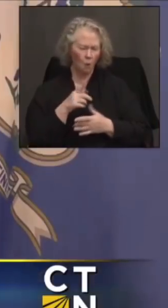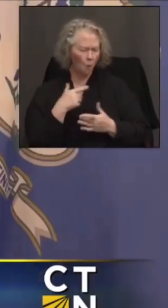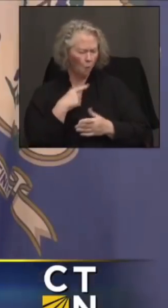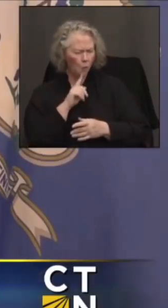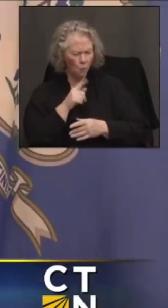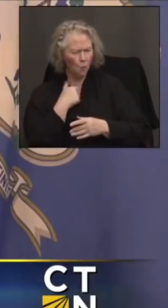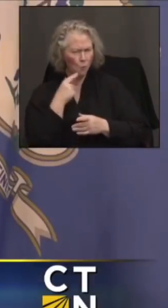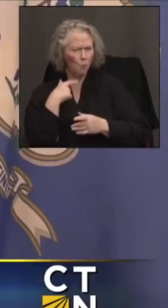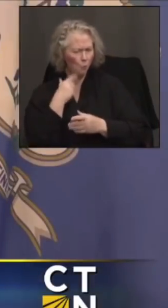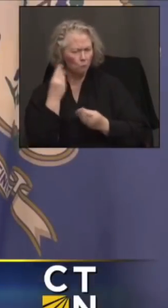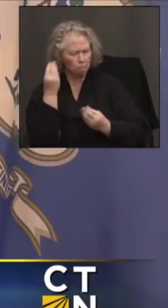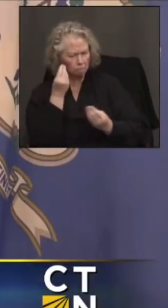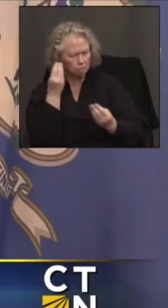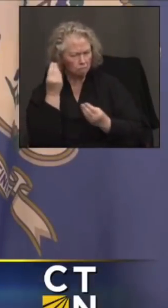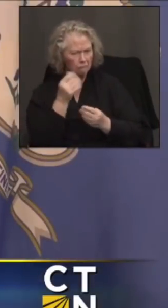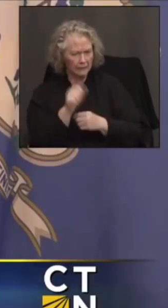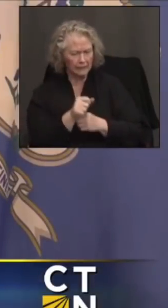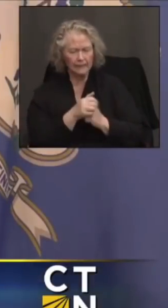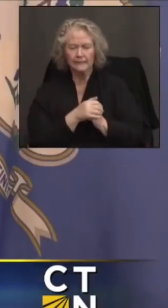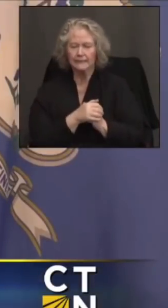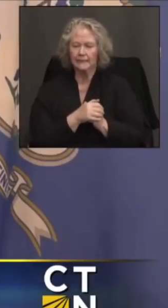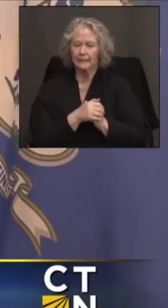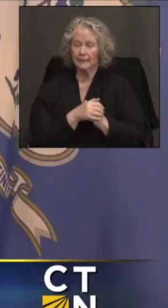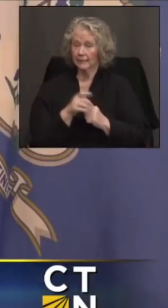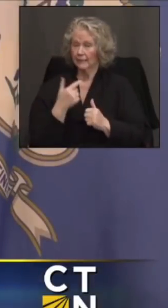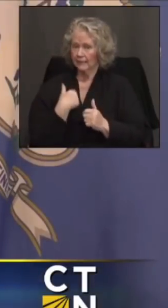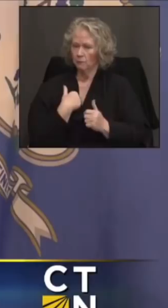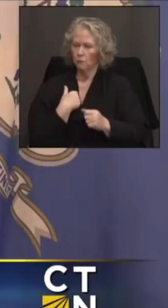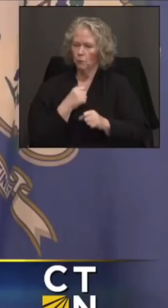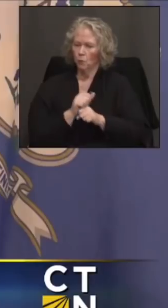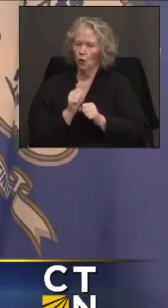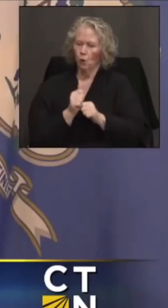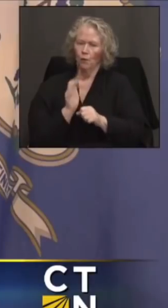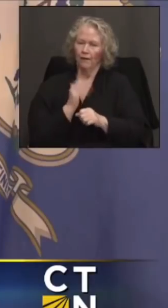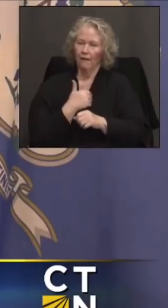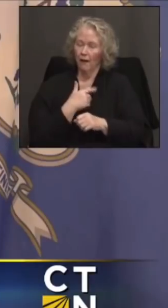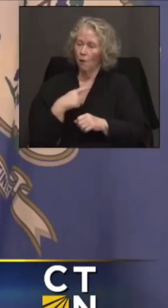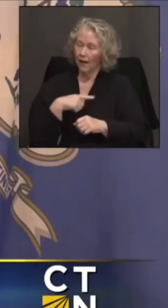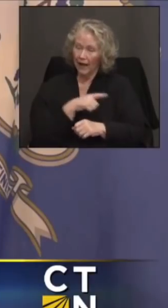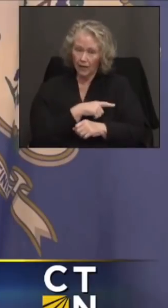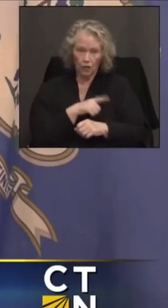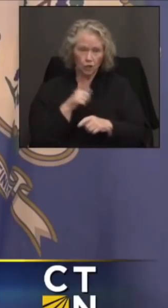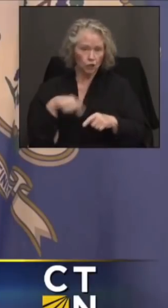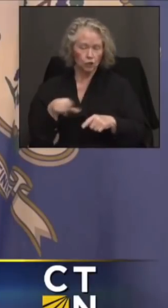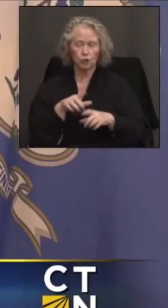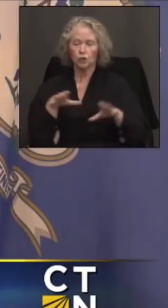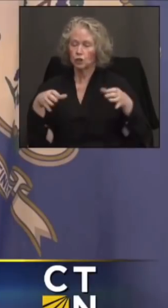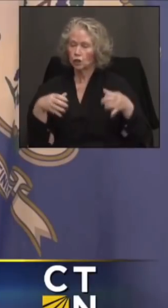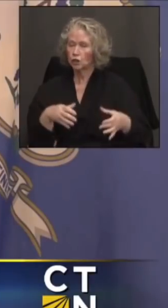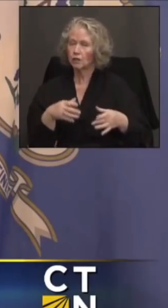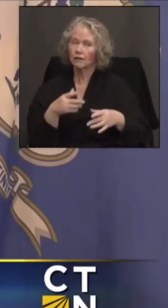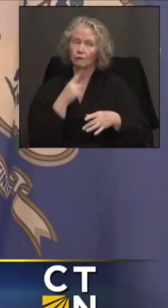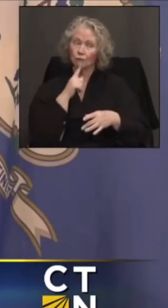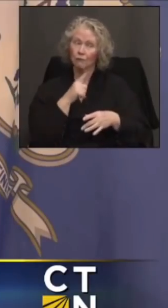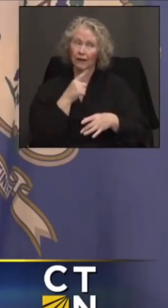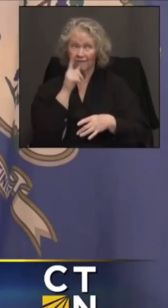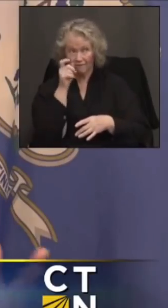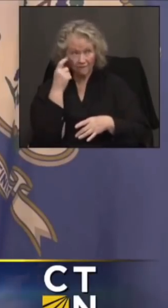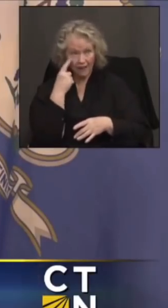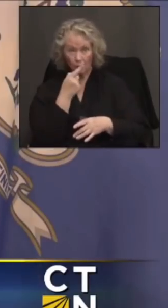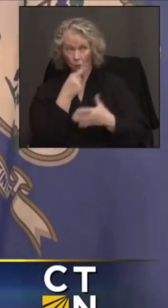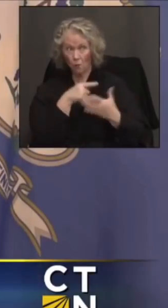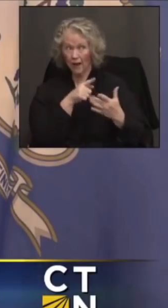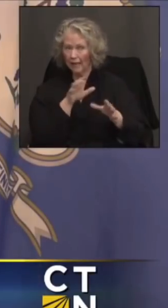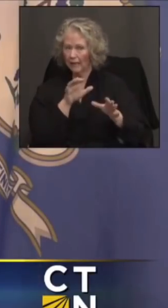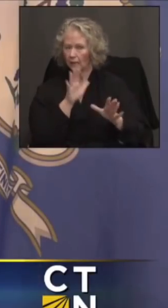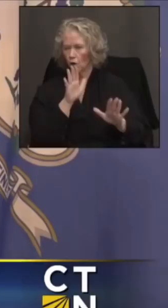John. I'm working with our delegation saying I think one of the great things the federal government could do that would